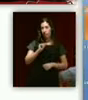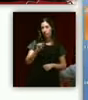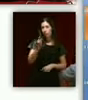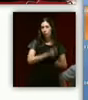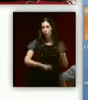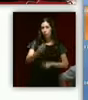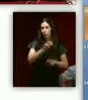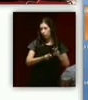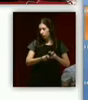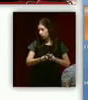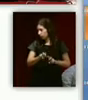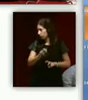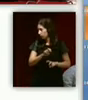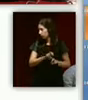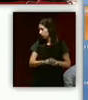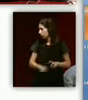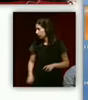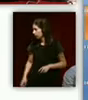be a little second.